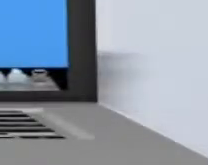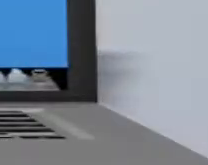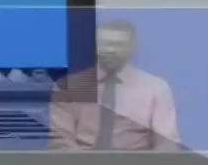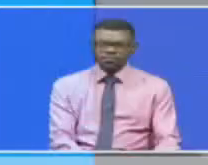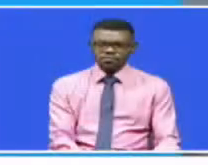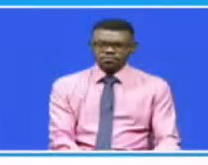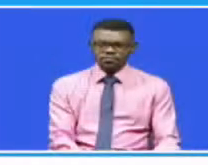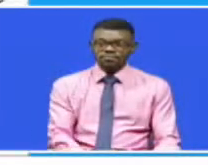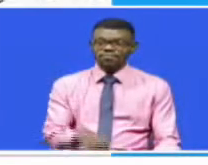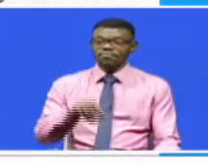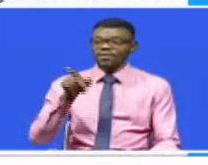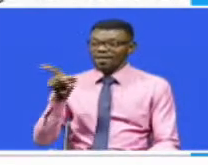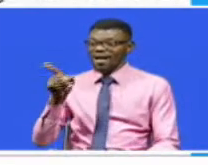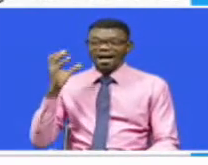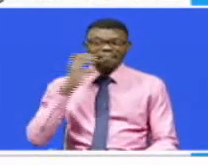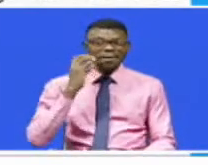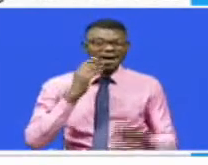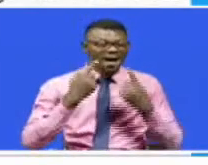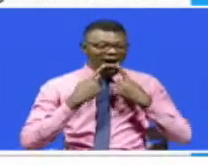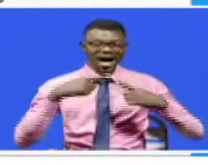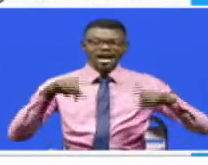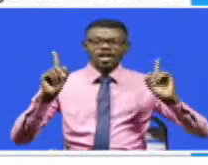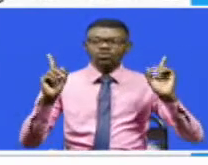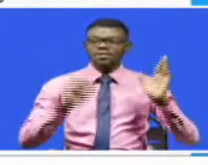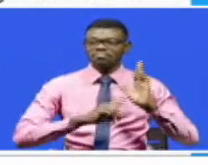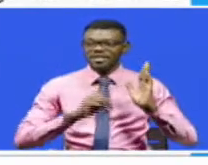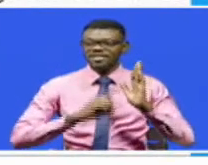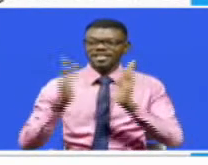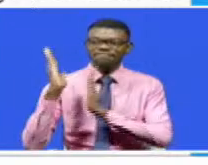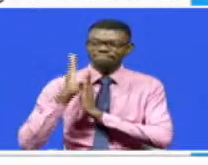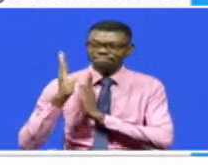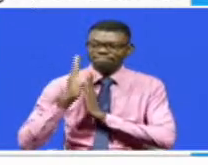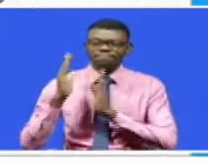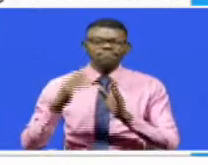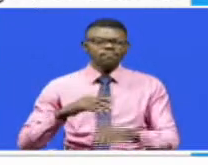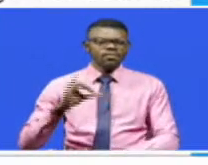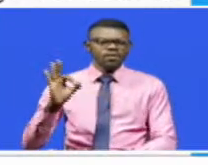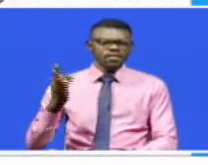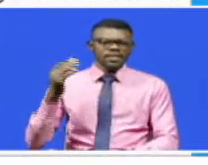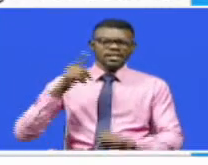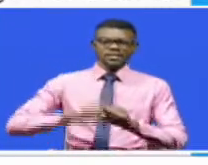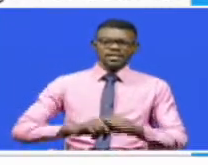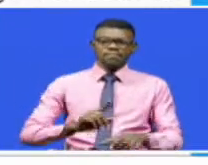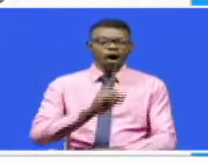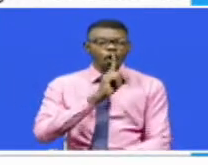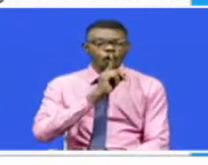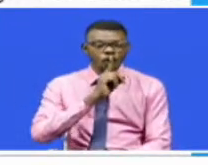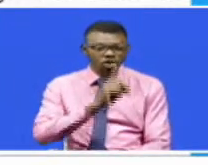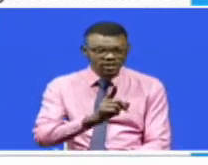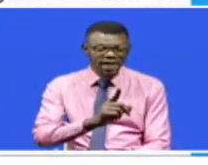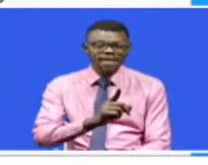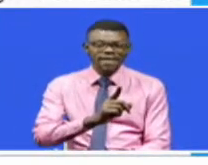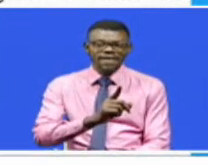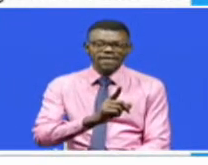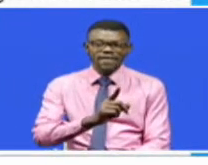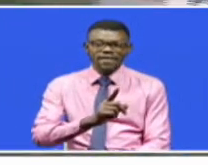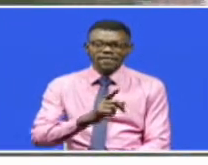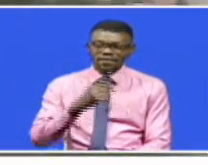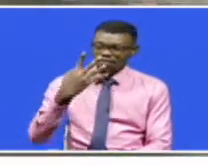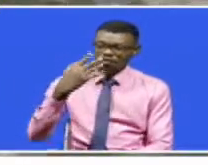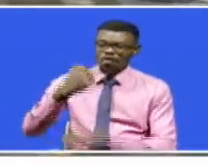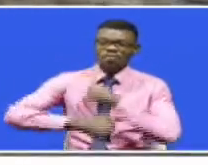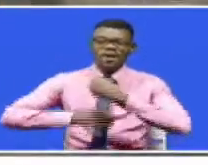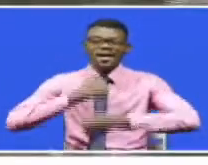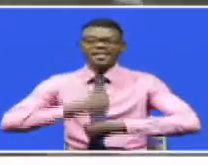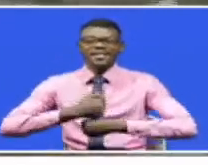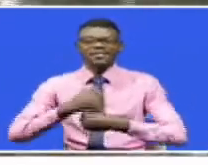Secretary Dr. Fred Matiang’i through the Ministry of Interior. It would be the third such directive issued in the last 4 years.